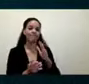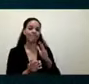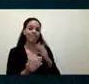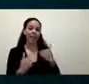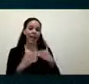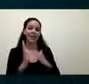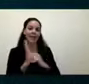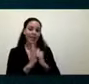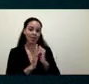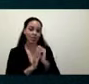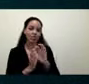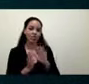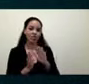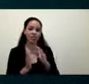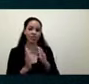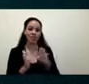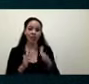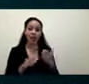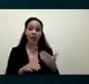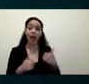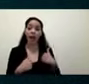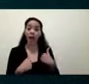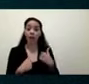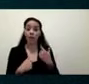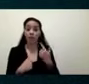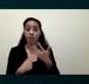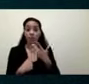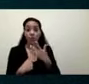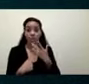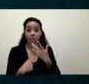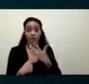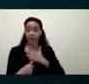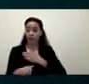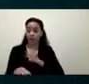was fortunate enough to be in a job at the time where I could leave whenever I wanted.